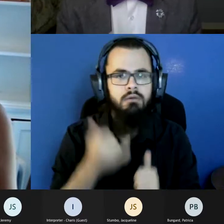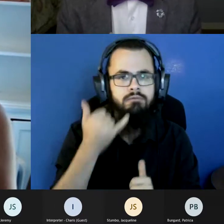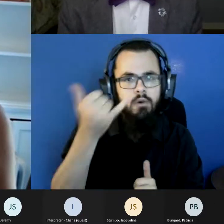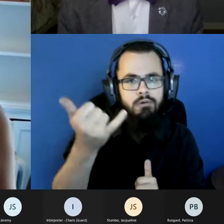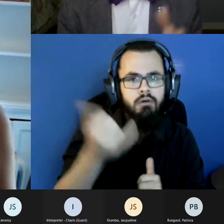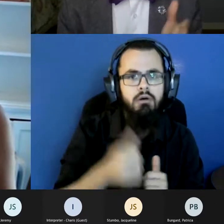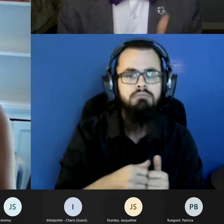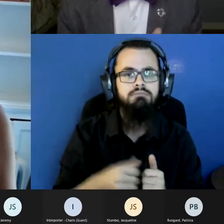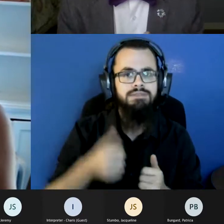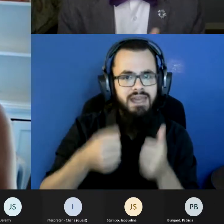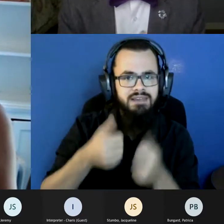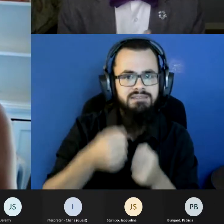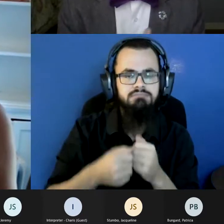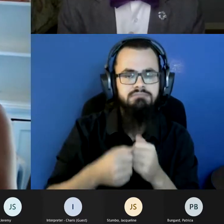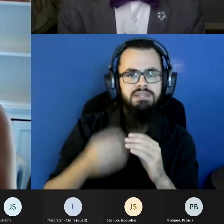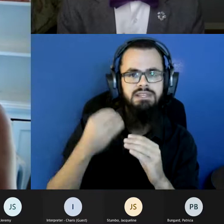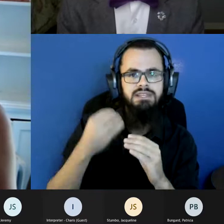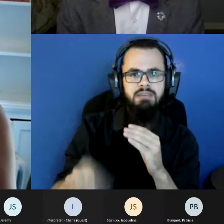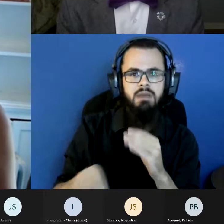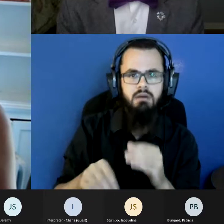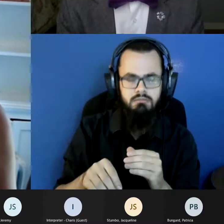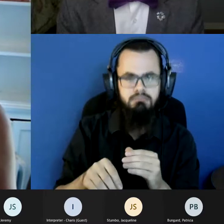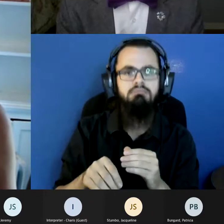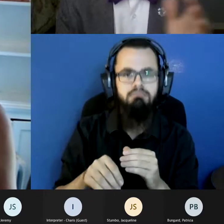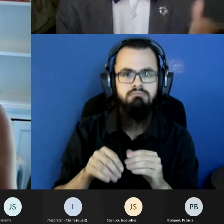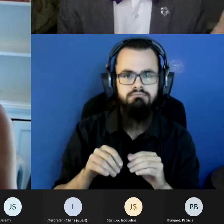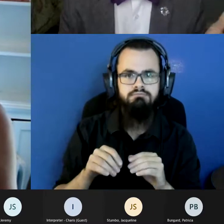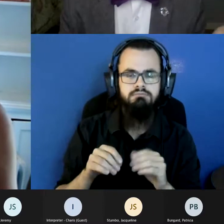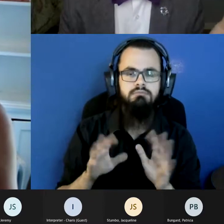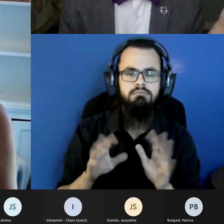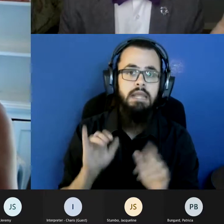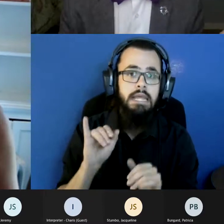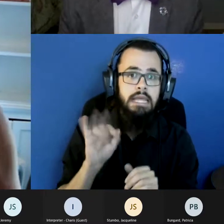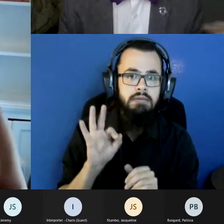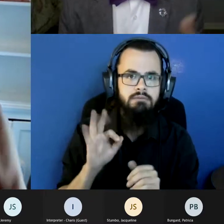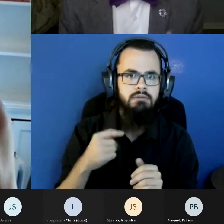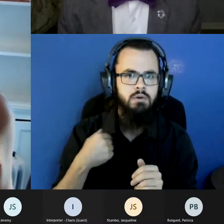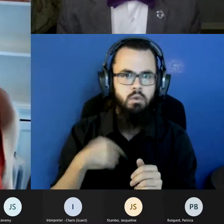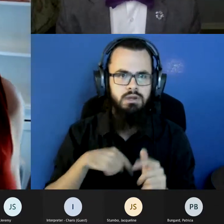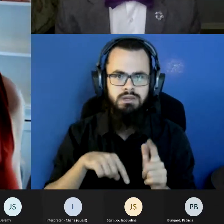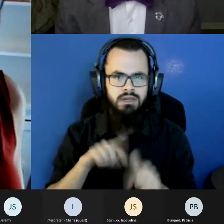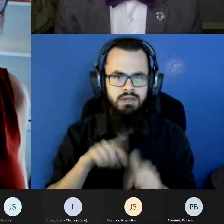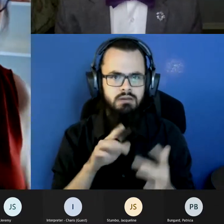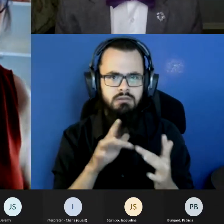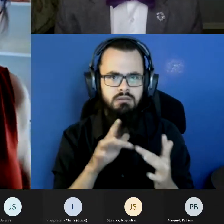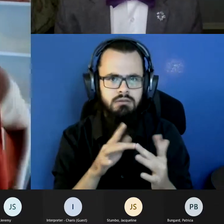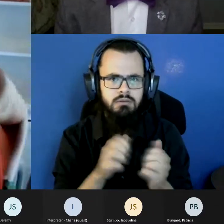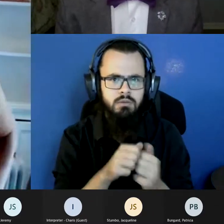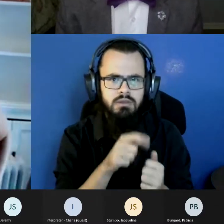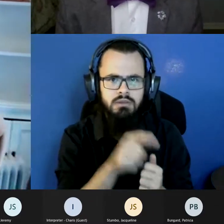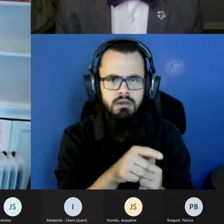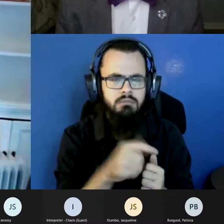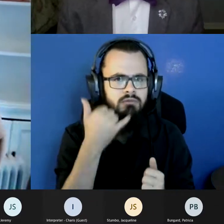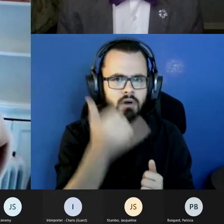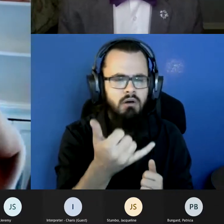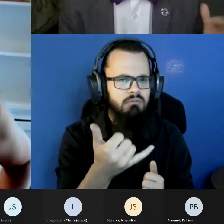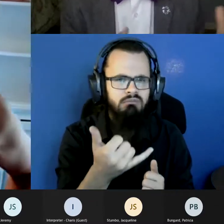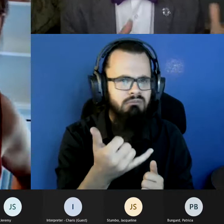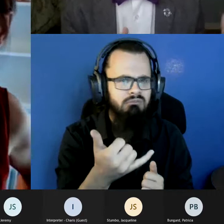an email, providing that we aren't able to connect with them when we reach out via phone